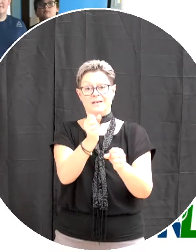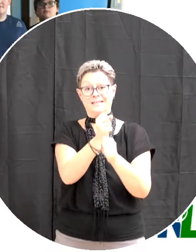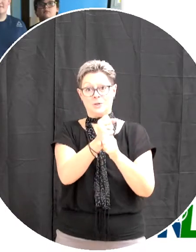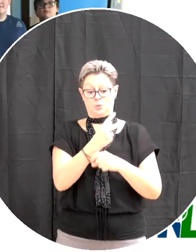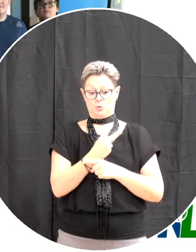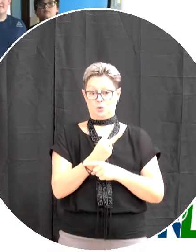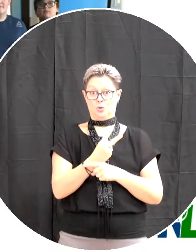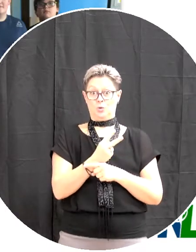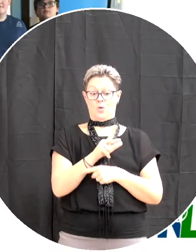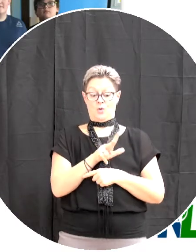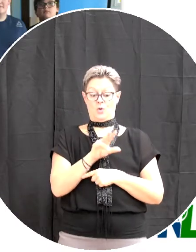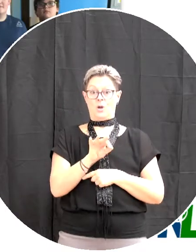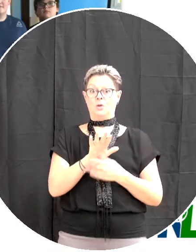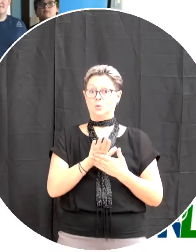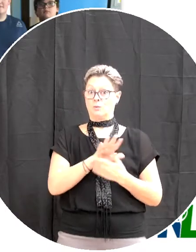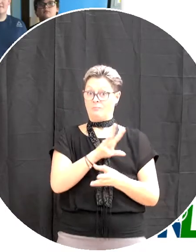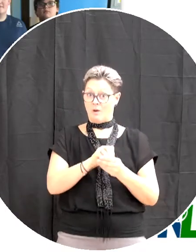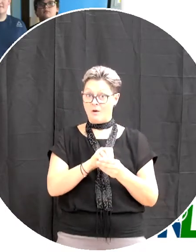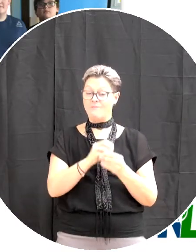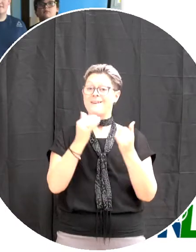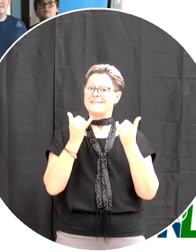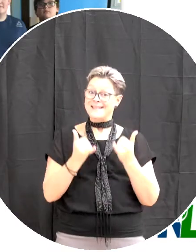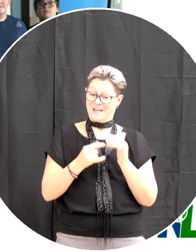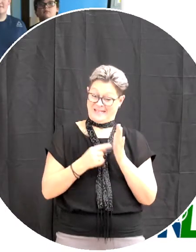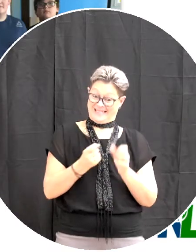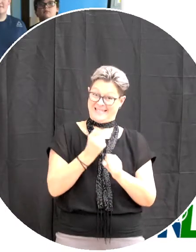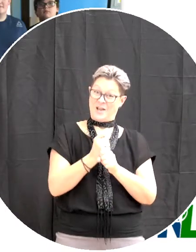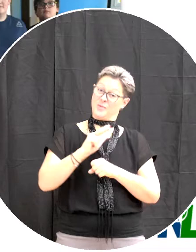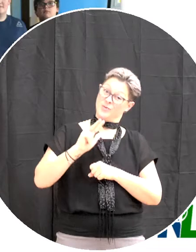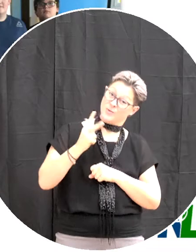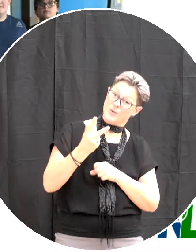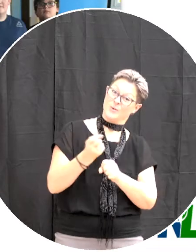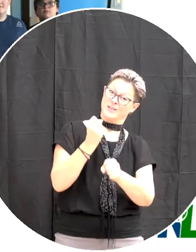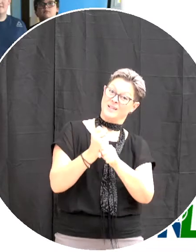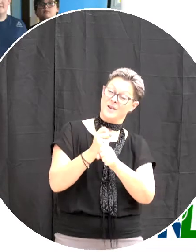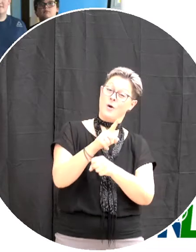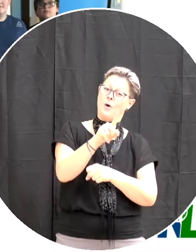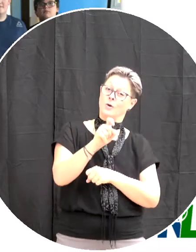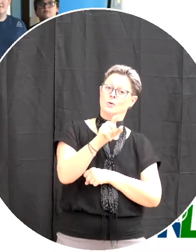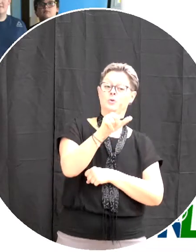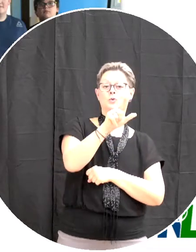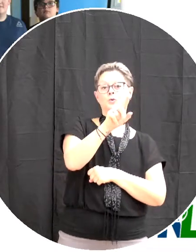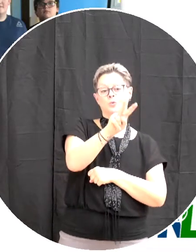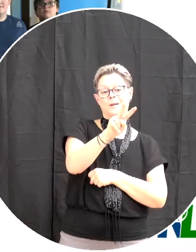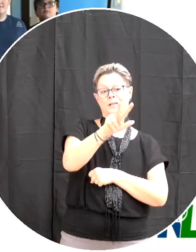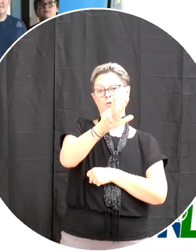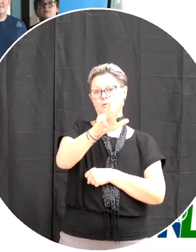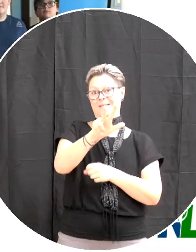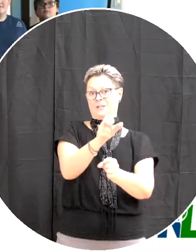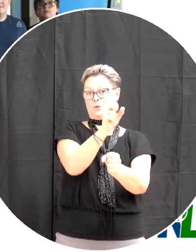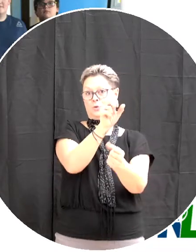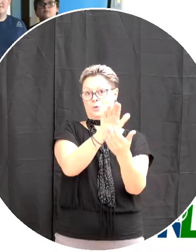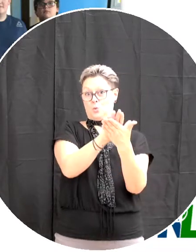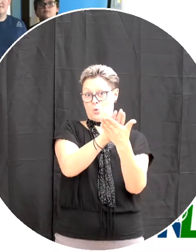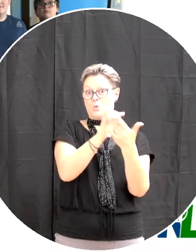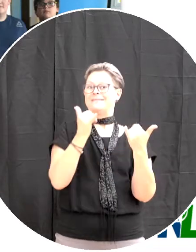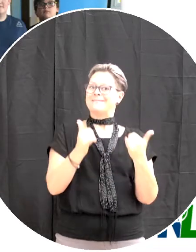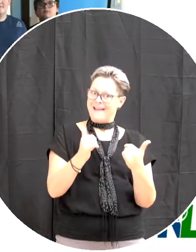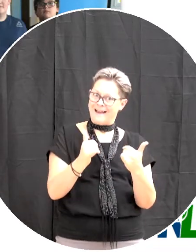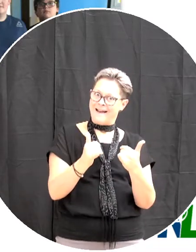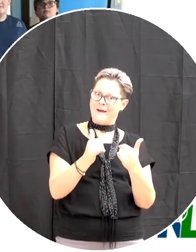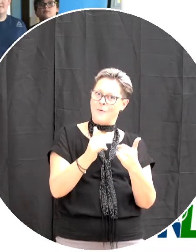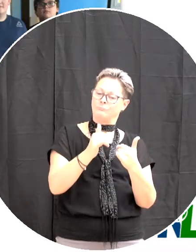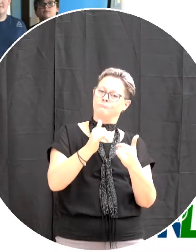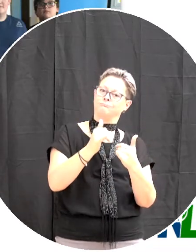another 39, and now this year, the final 123 schools are being brought online to that